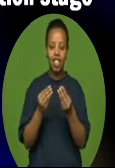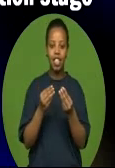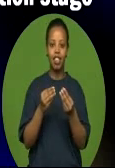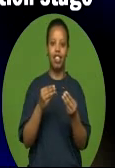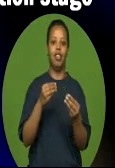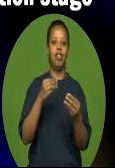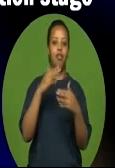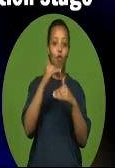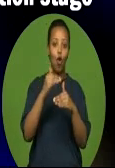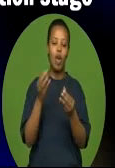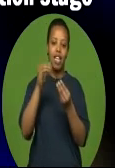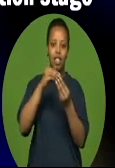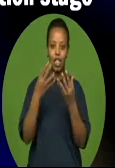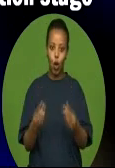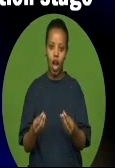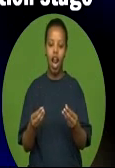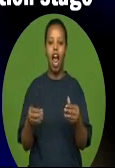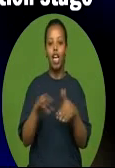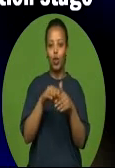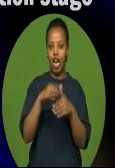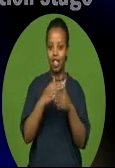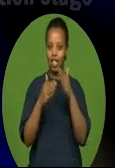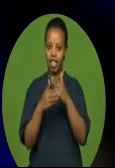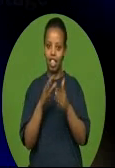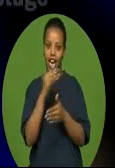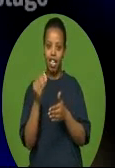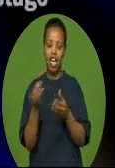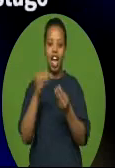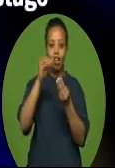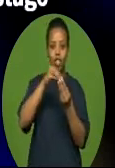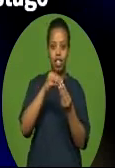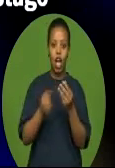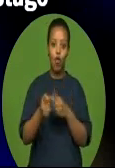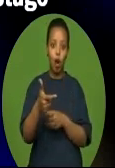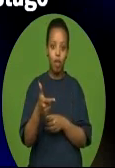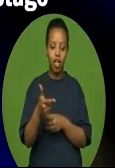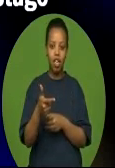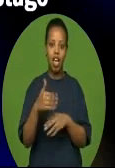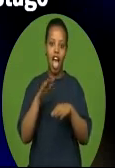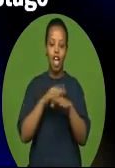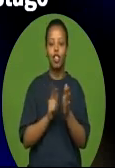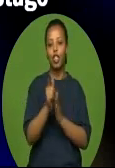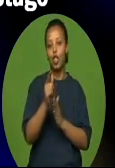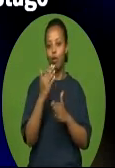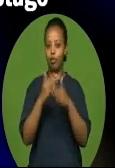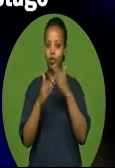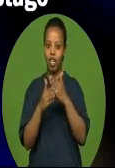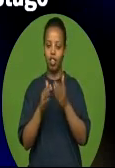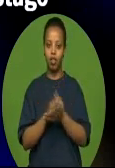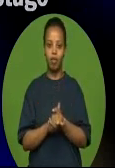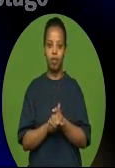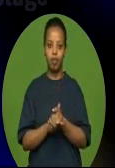sales volume increases slowly at introduction stage and increases rapidly at growth